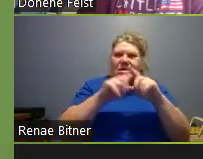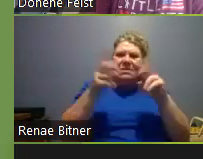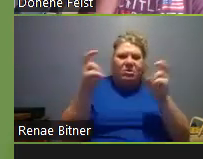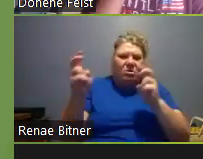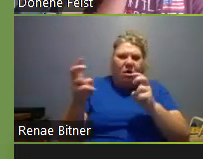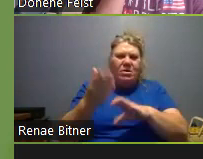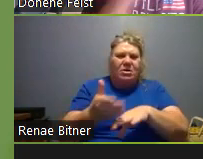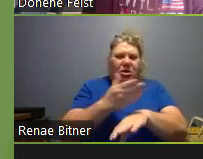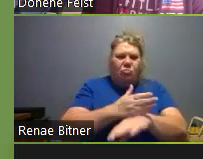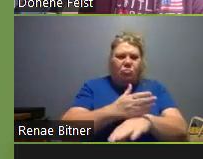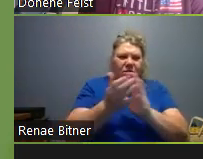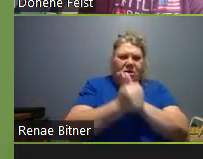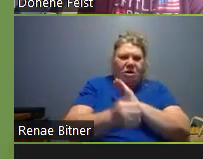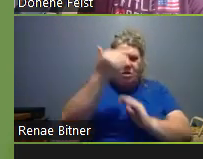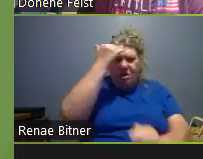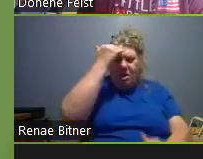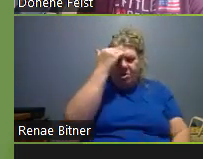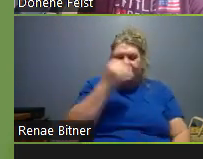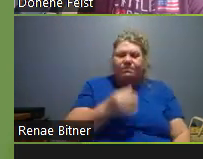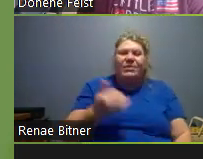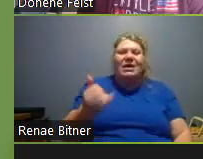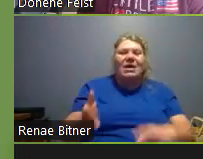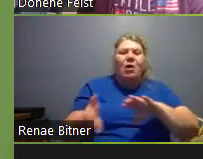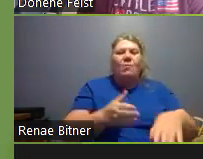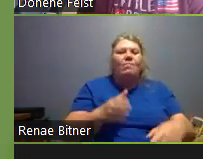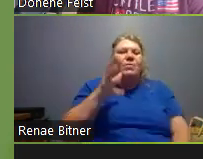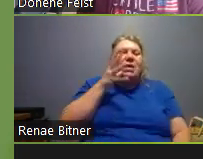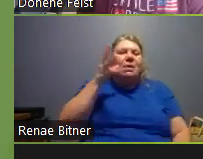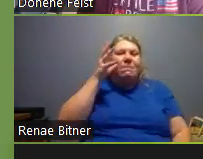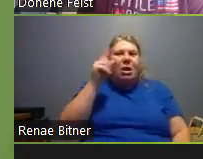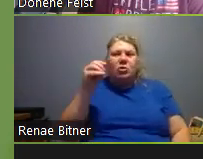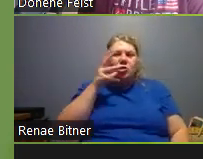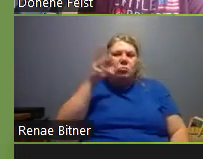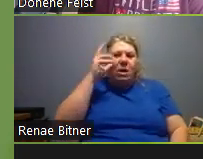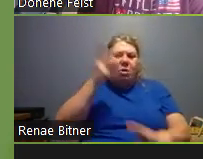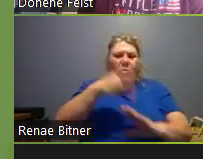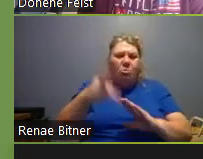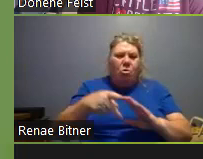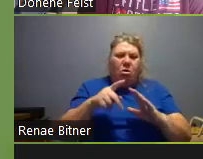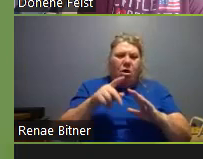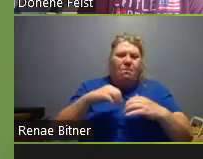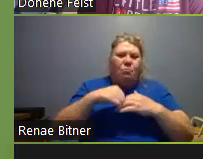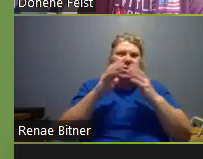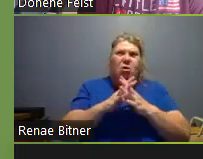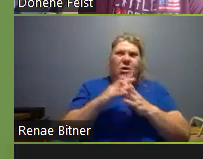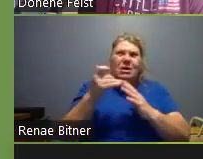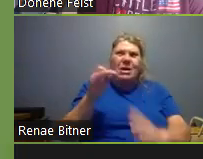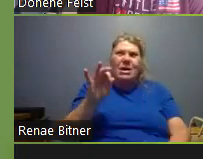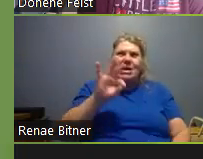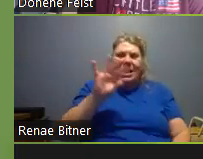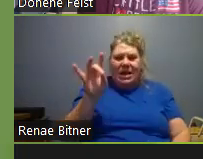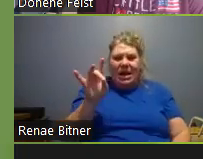knowledge. So our parent-to-parent program, like I said, that was started in